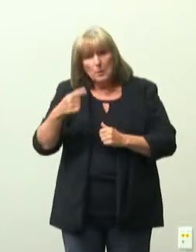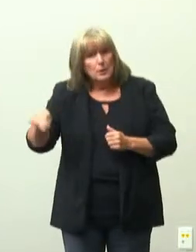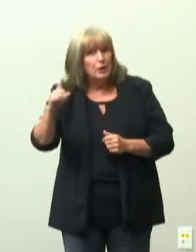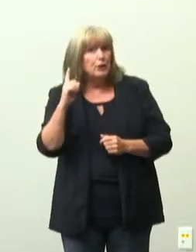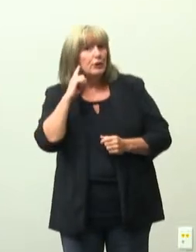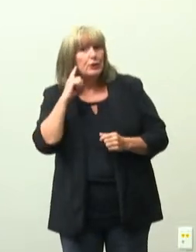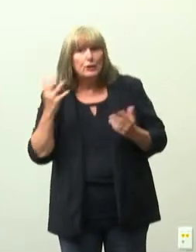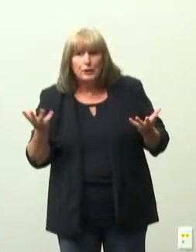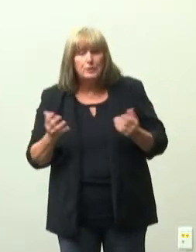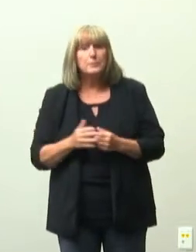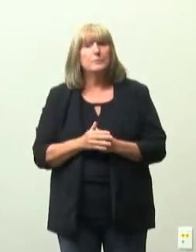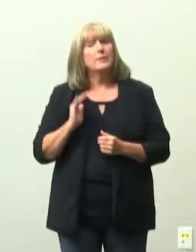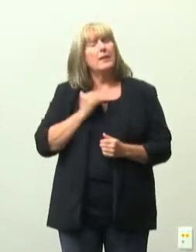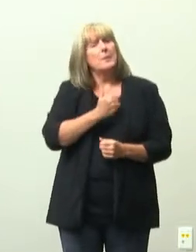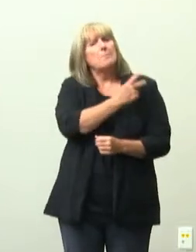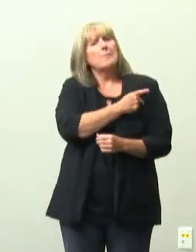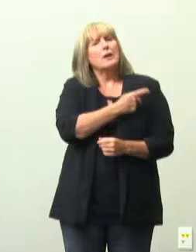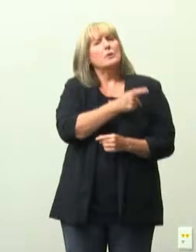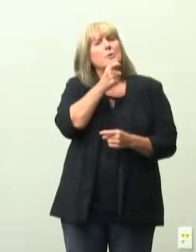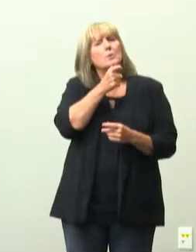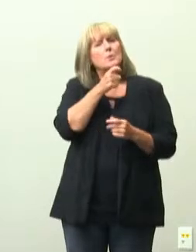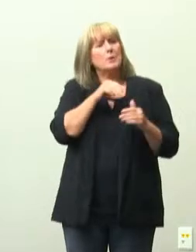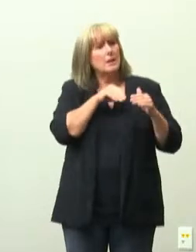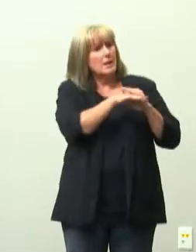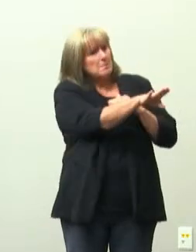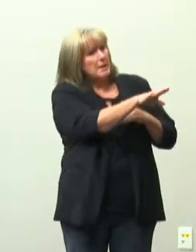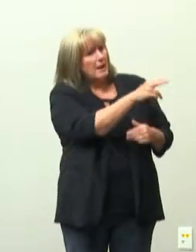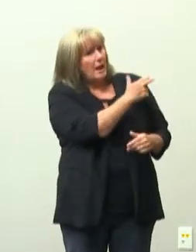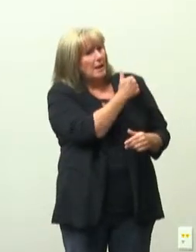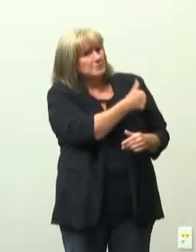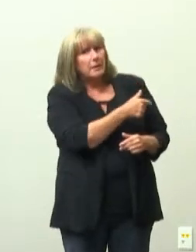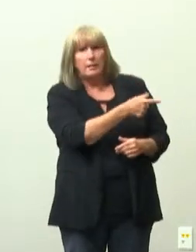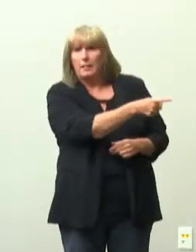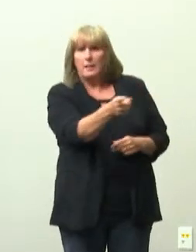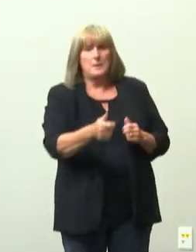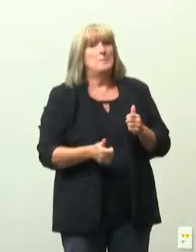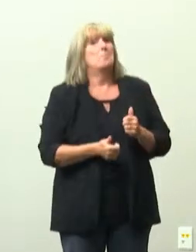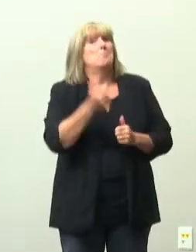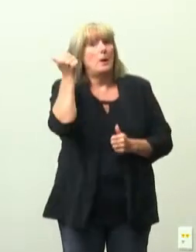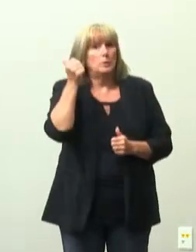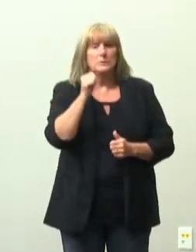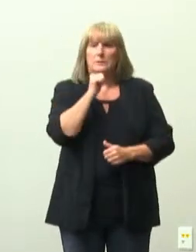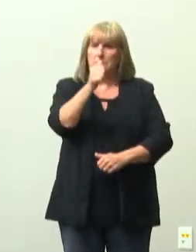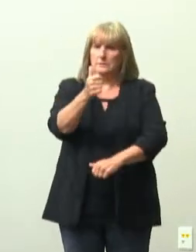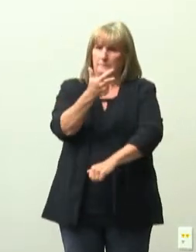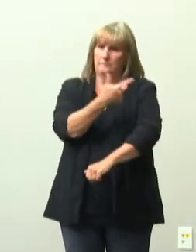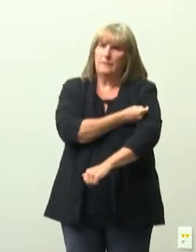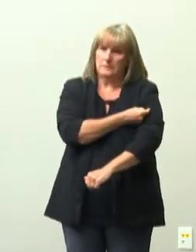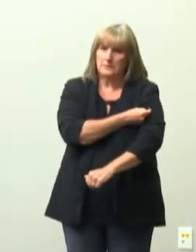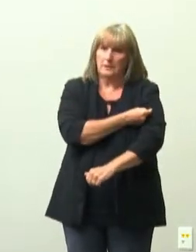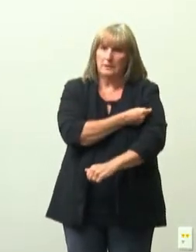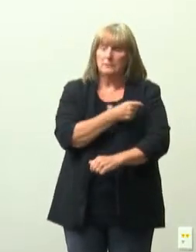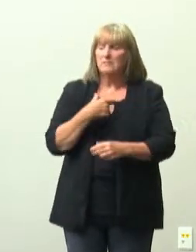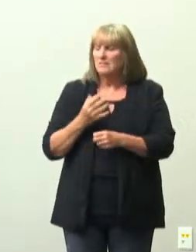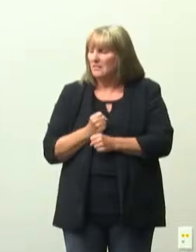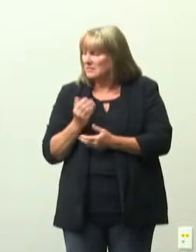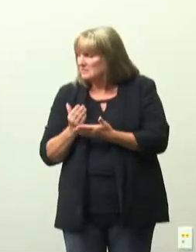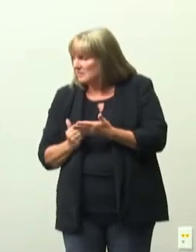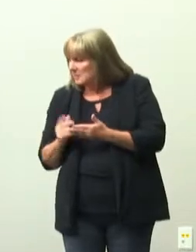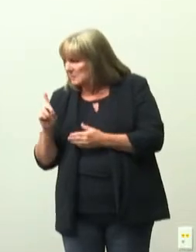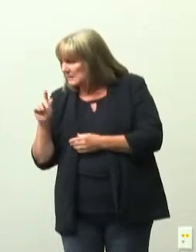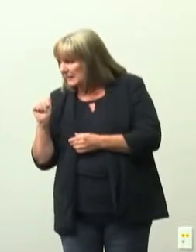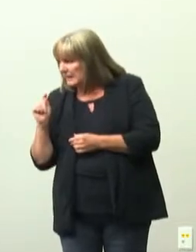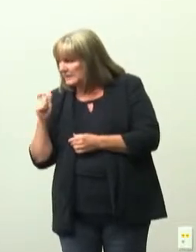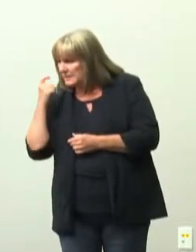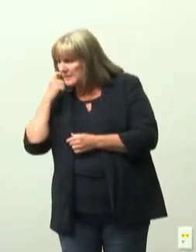that our patients that are getting admitted are largely unvaccinated. I got some rough data here over the past few months, and just